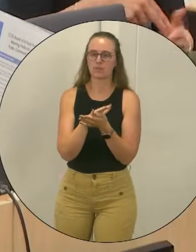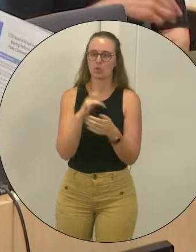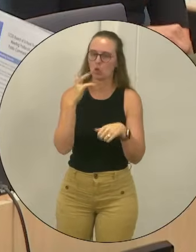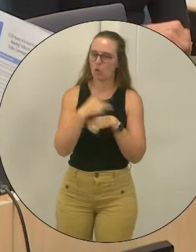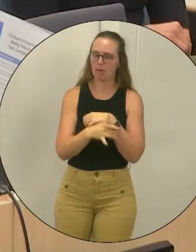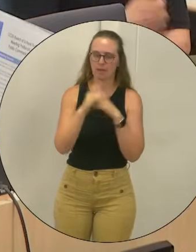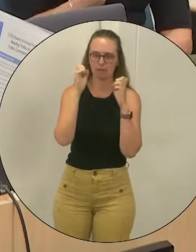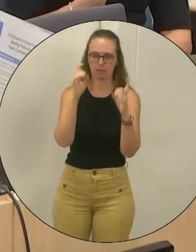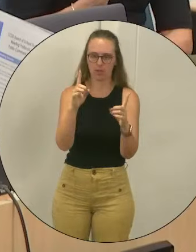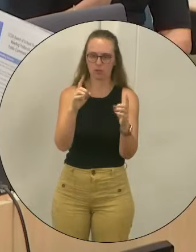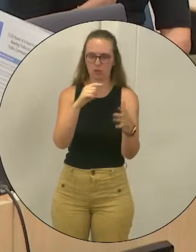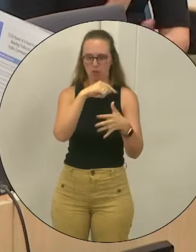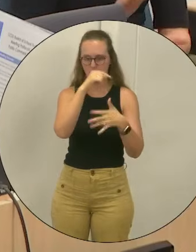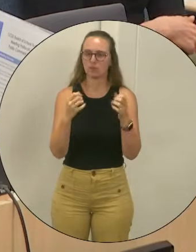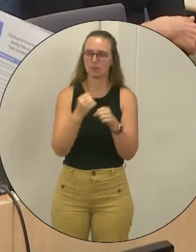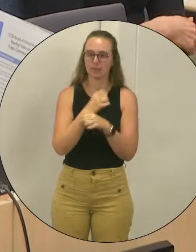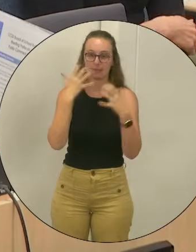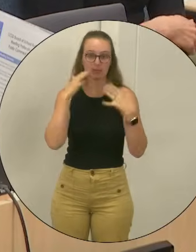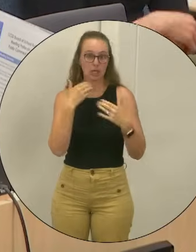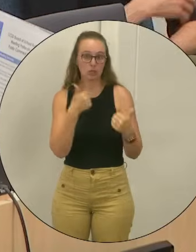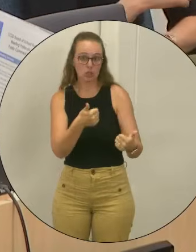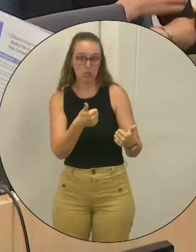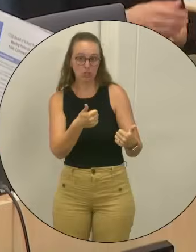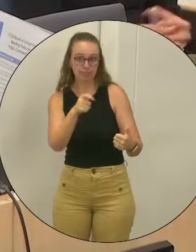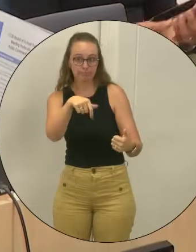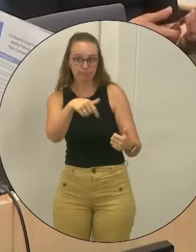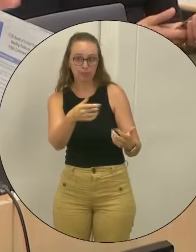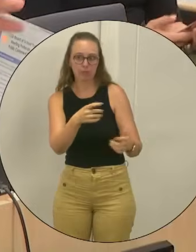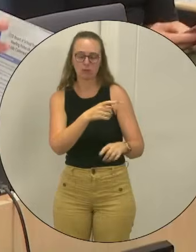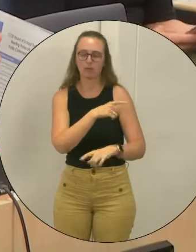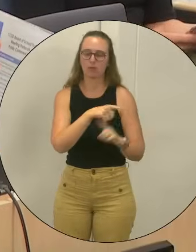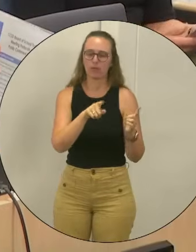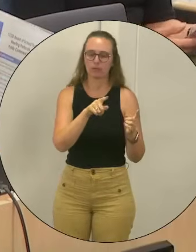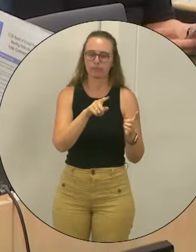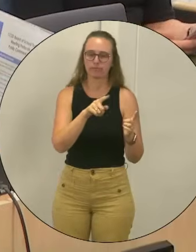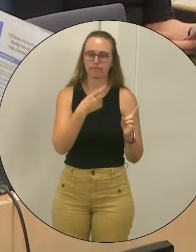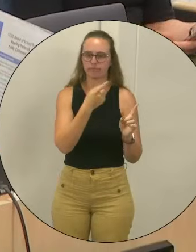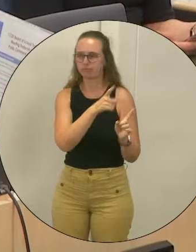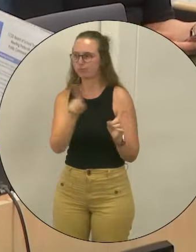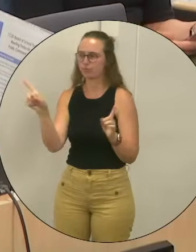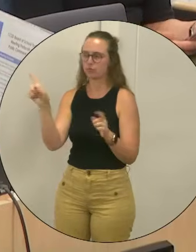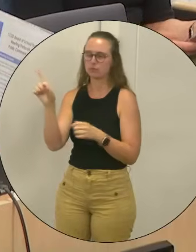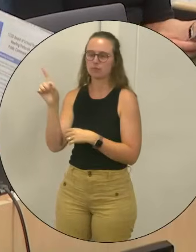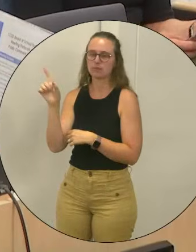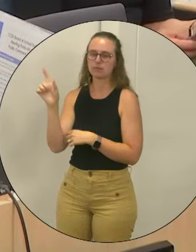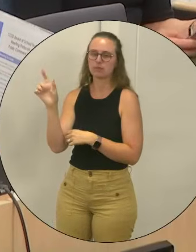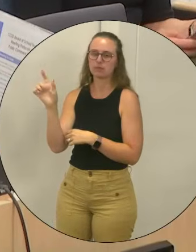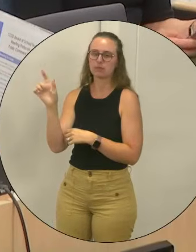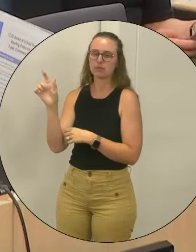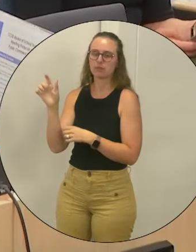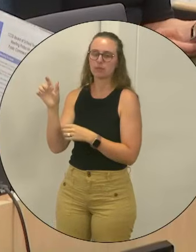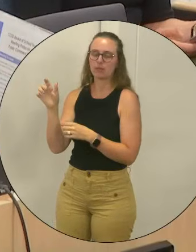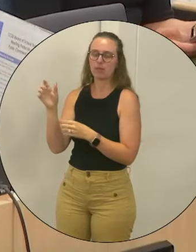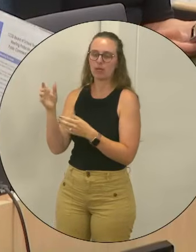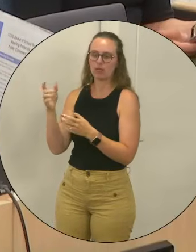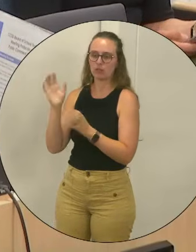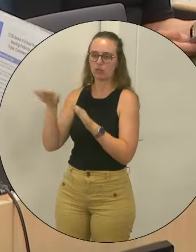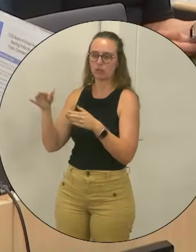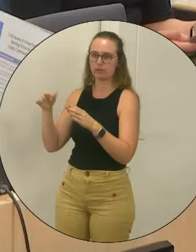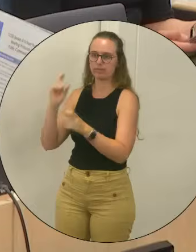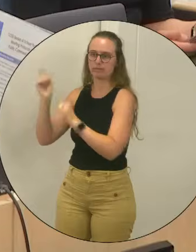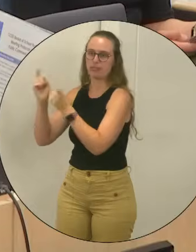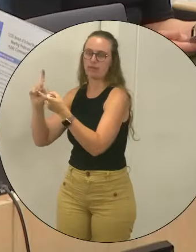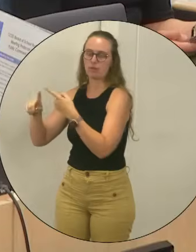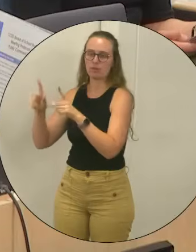early education, all this stuff, and make it good up here, but then turn around and hand our children over to the people that